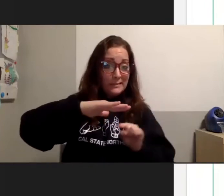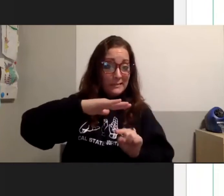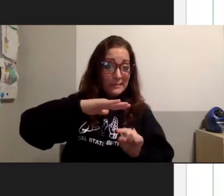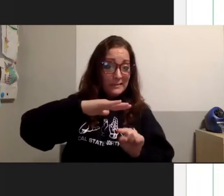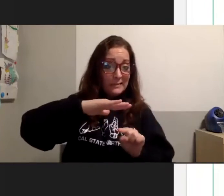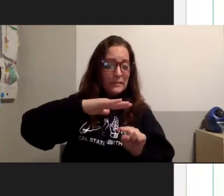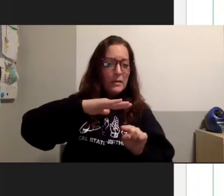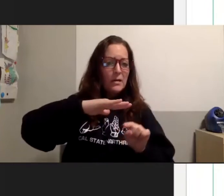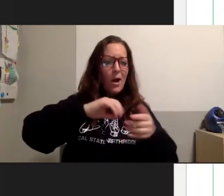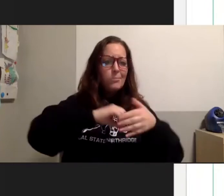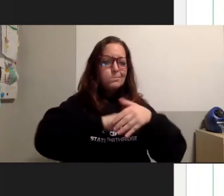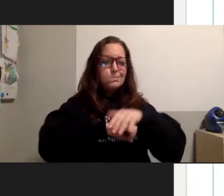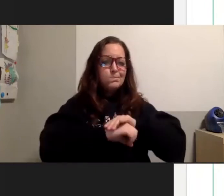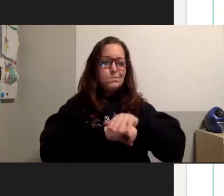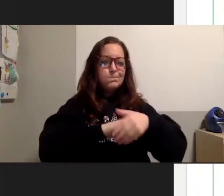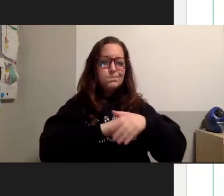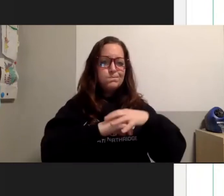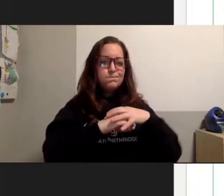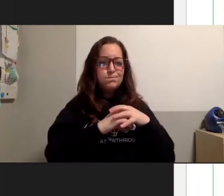the seed coat